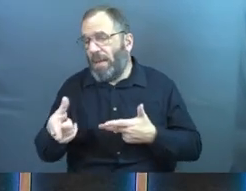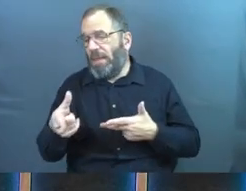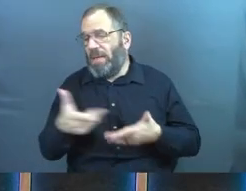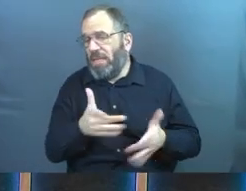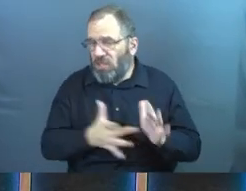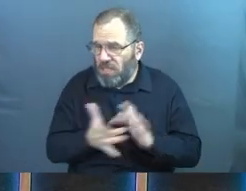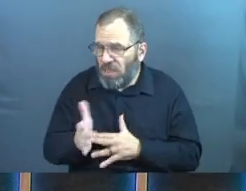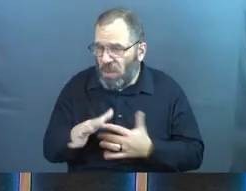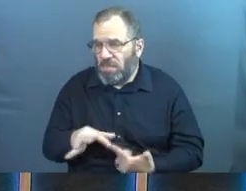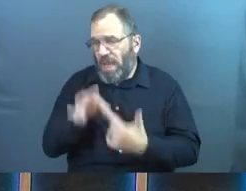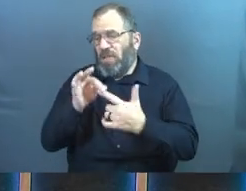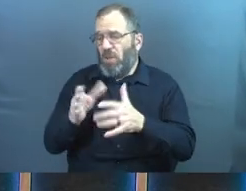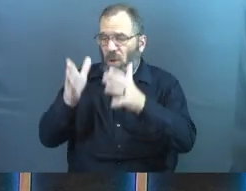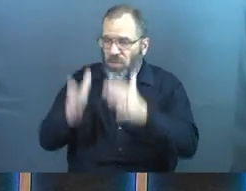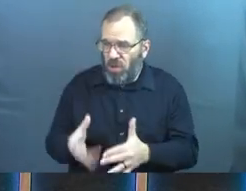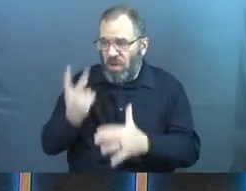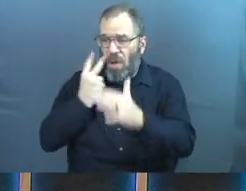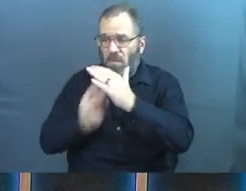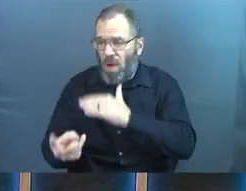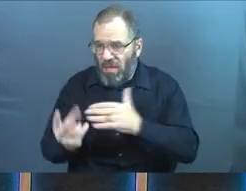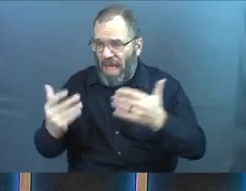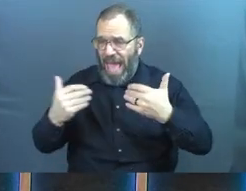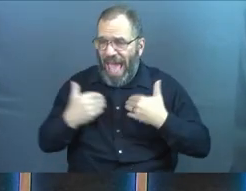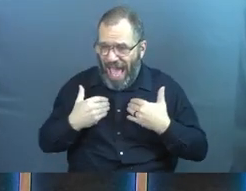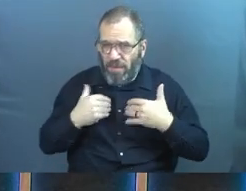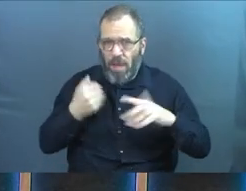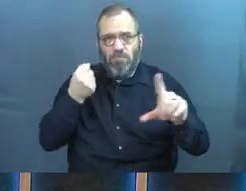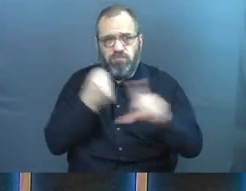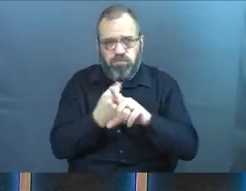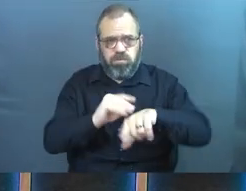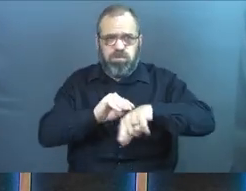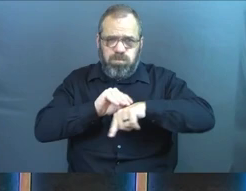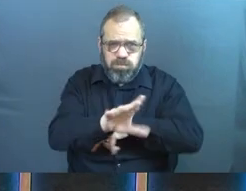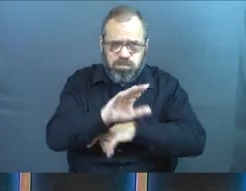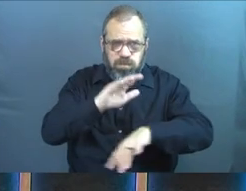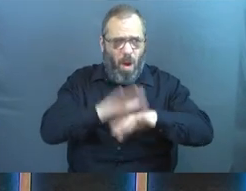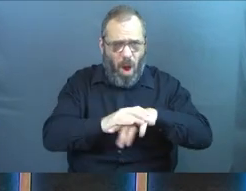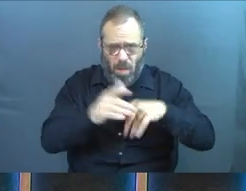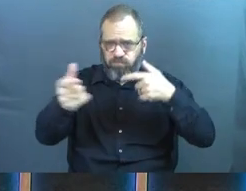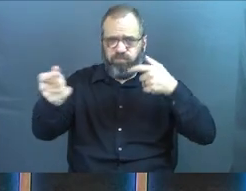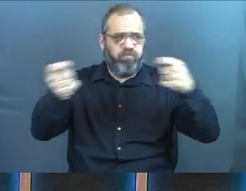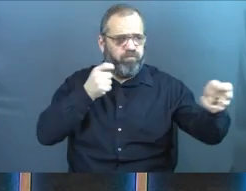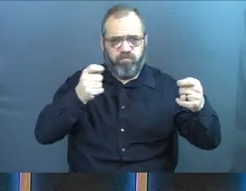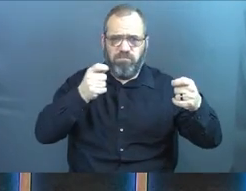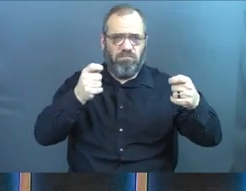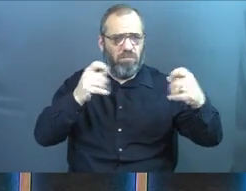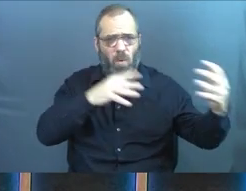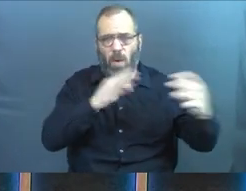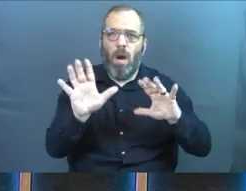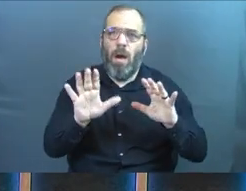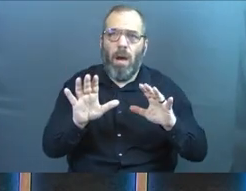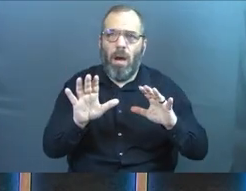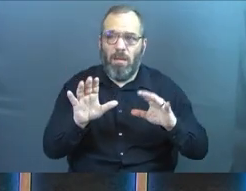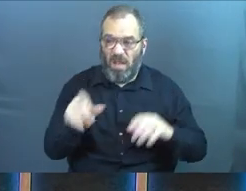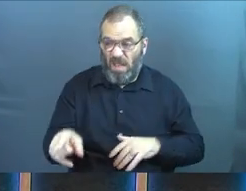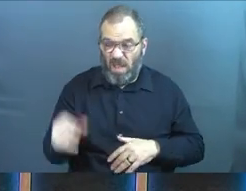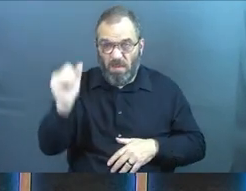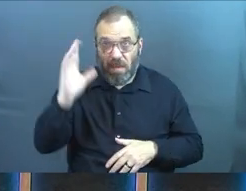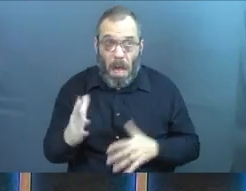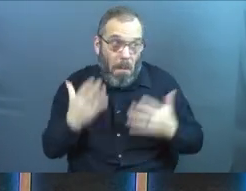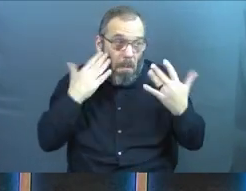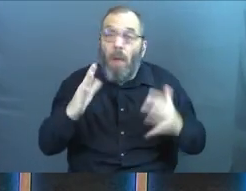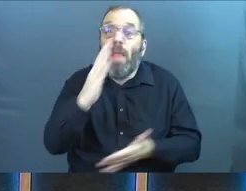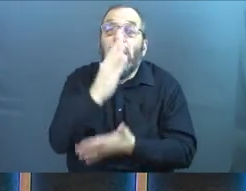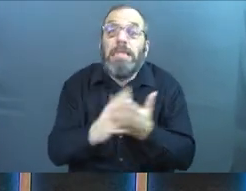just a special person, like a special prophet, who was going to have a big impact on this whole dominion war. But he didn't know he was God.